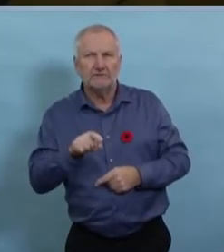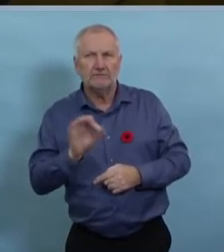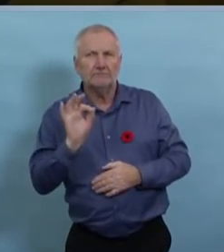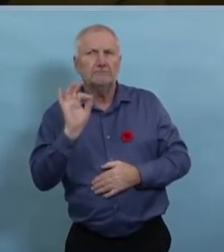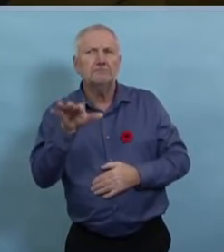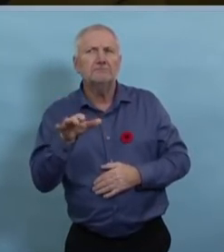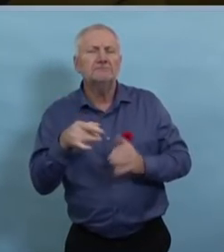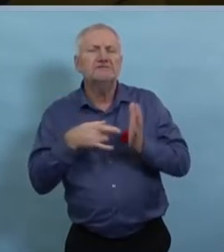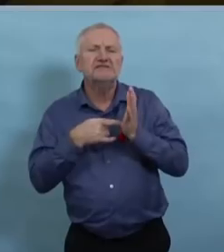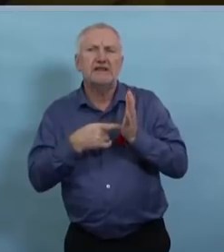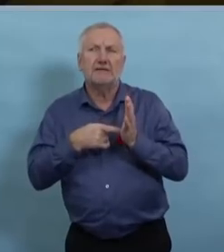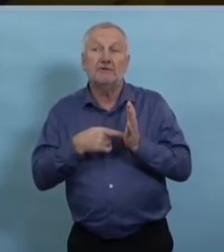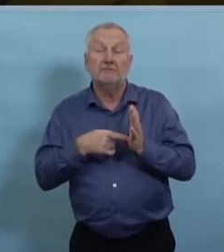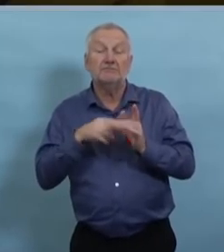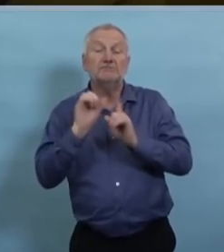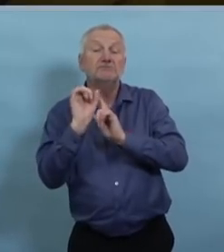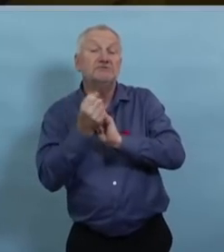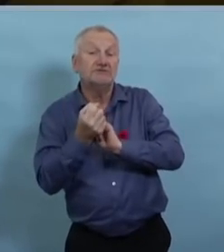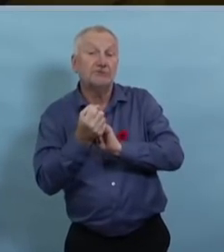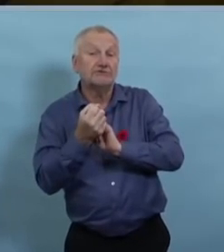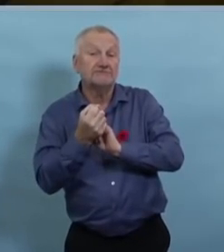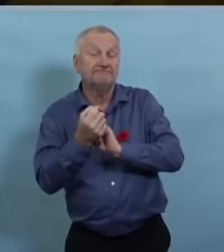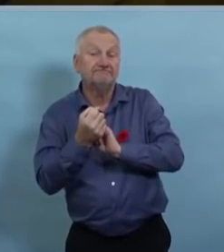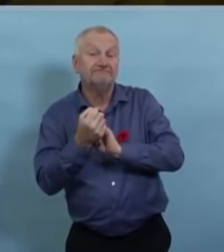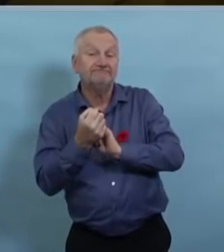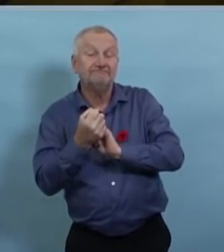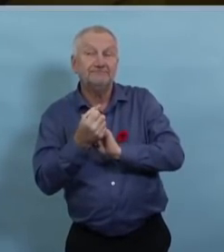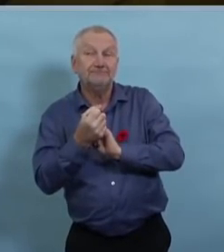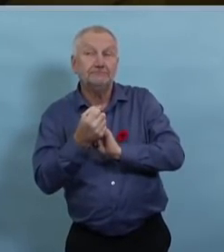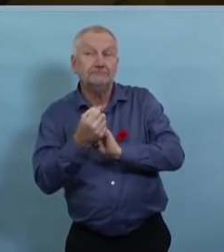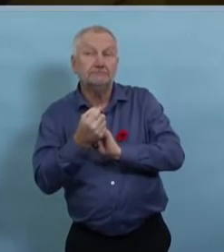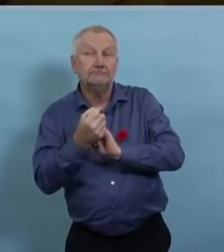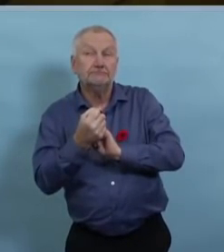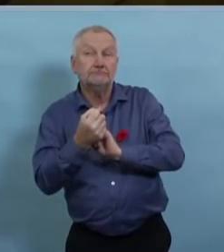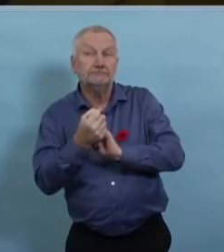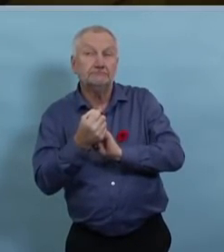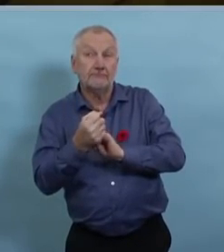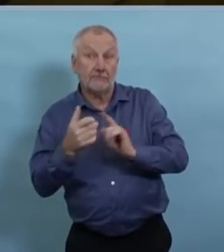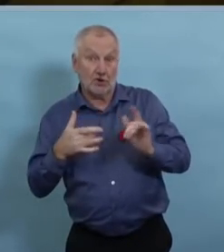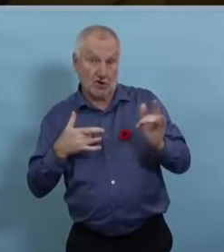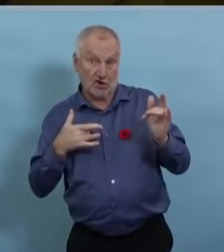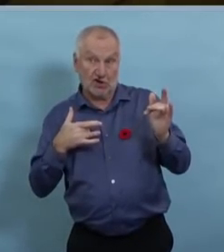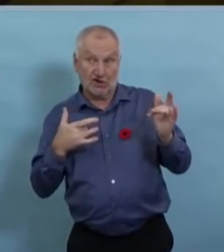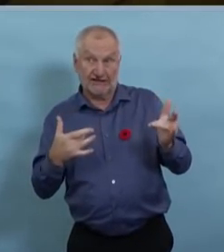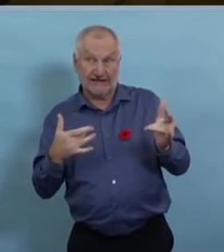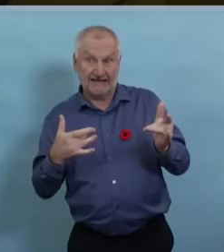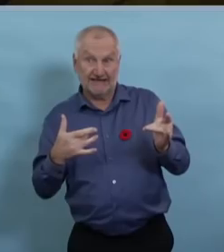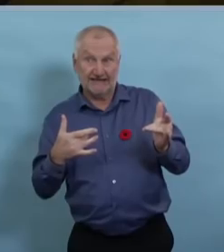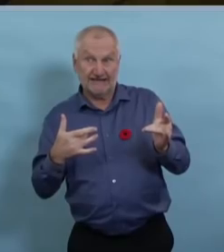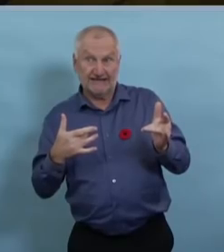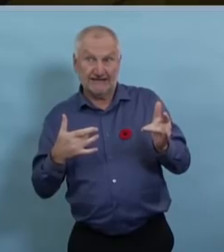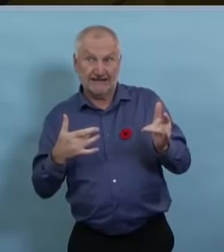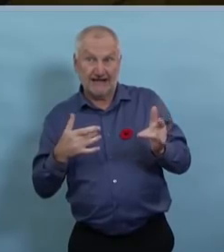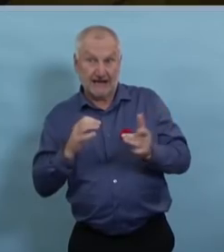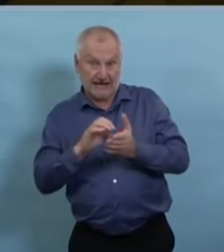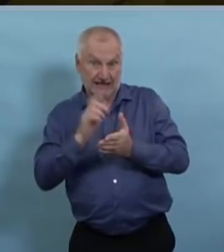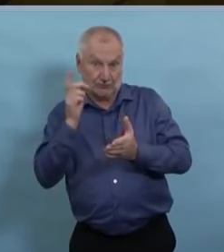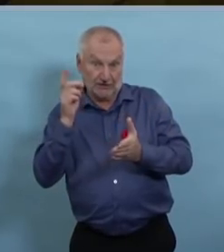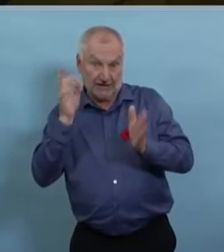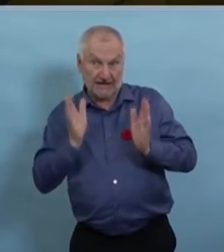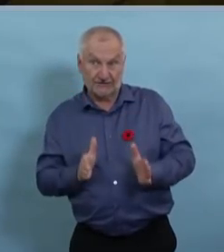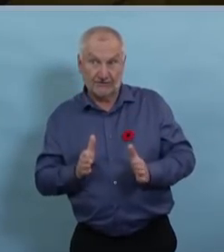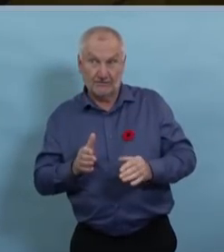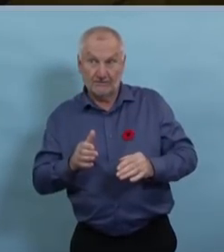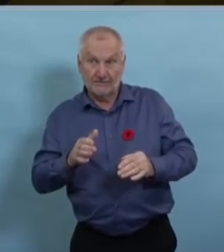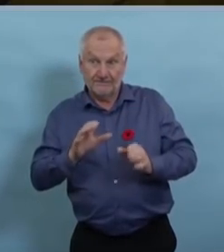early educators say that they're running between classrooms to provide learning for their students. I just wondered if you could tell me how this new